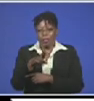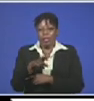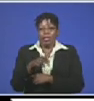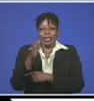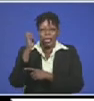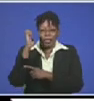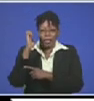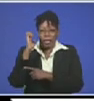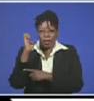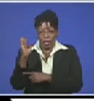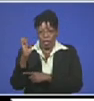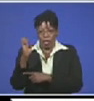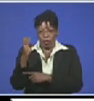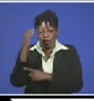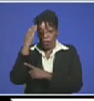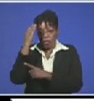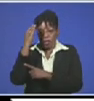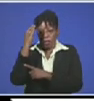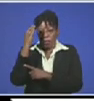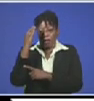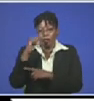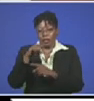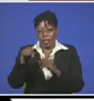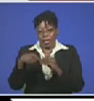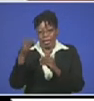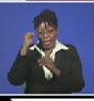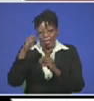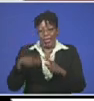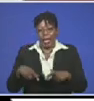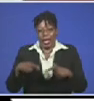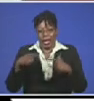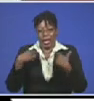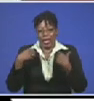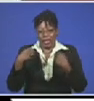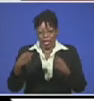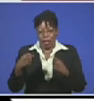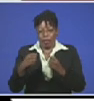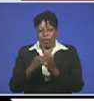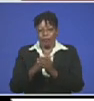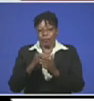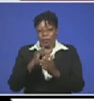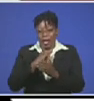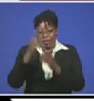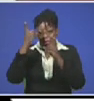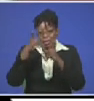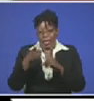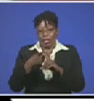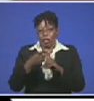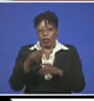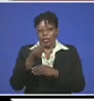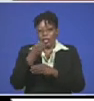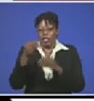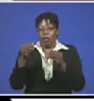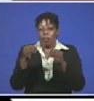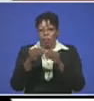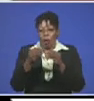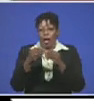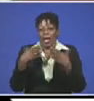which he says assisted him in beating prostate cancer. I decided to try to eat more